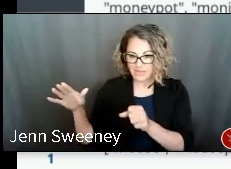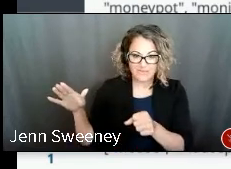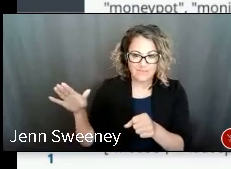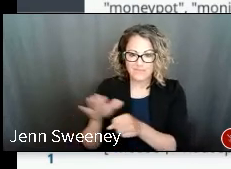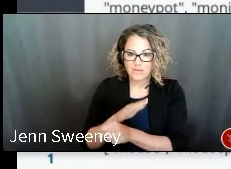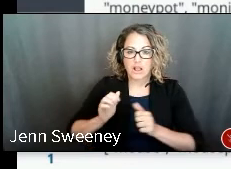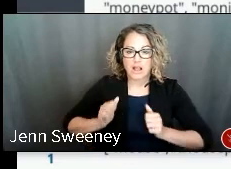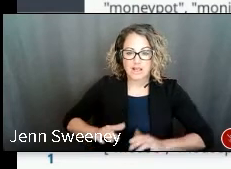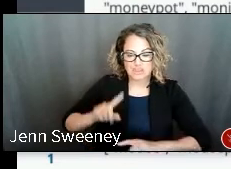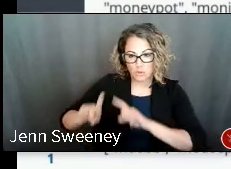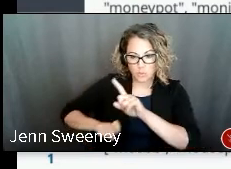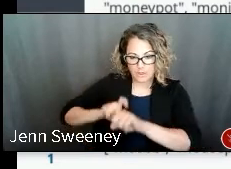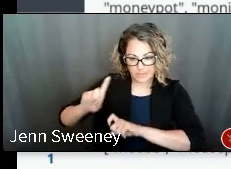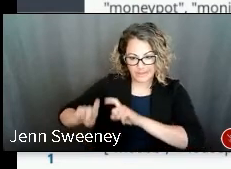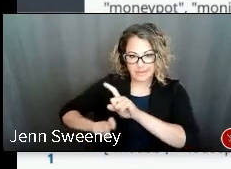customer query.